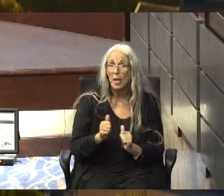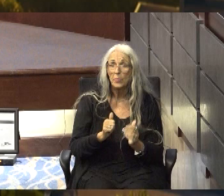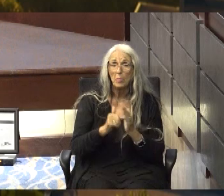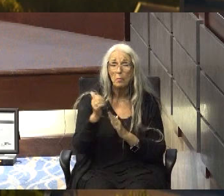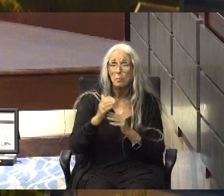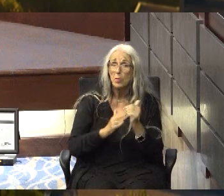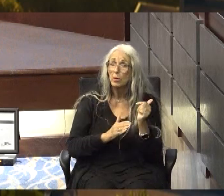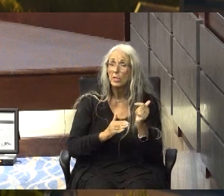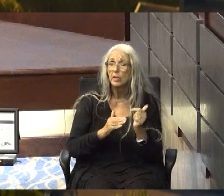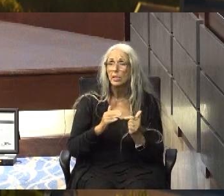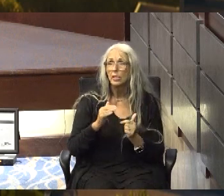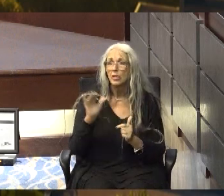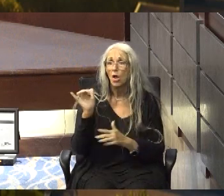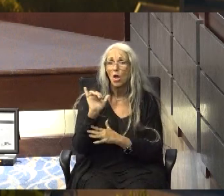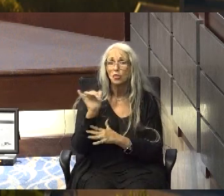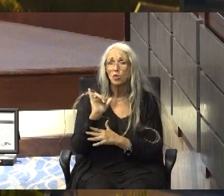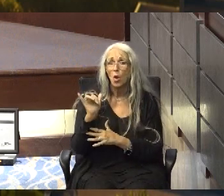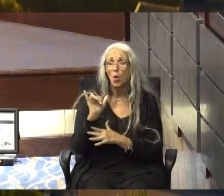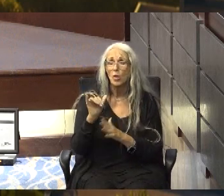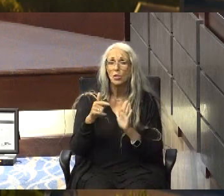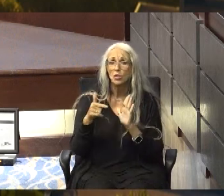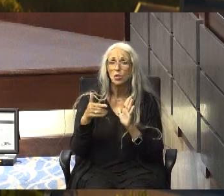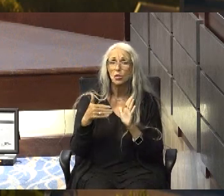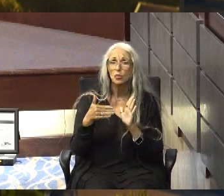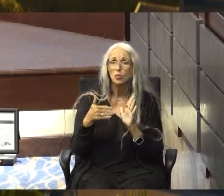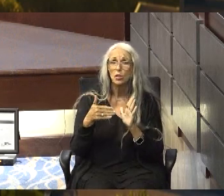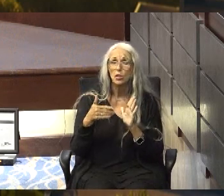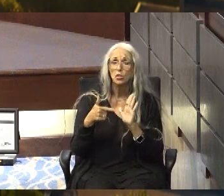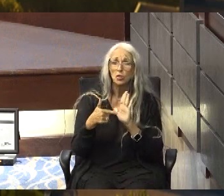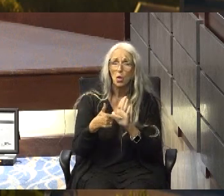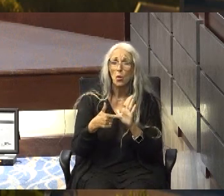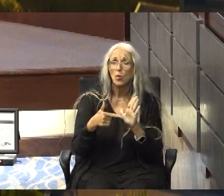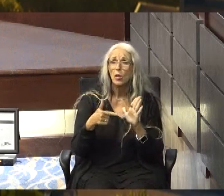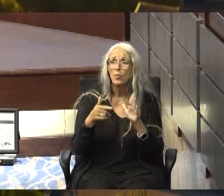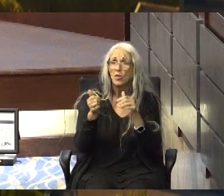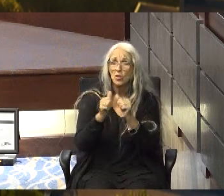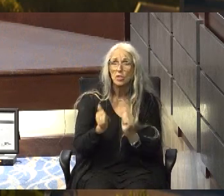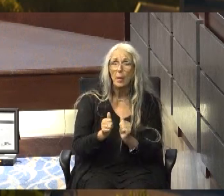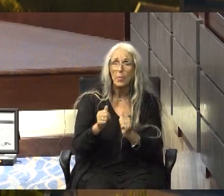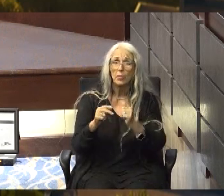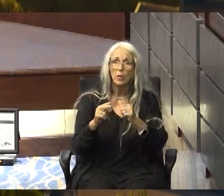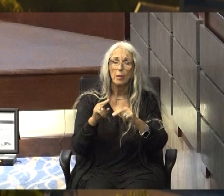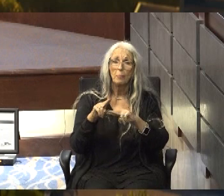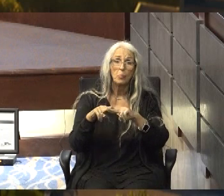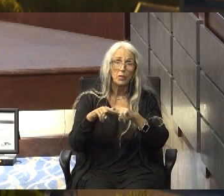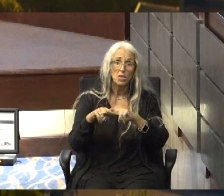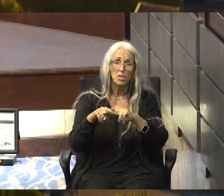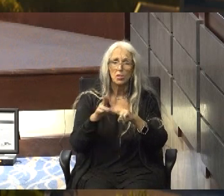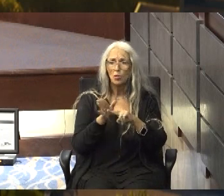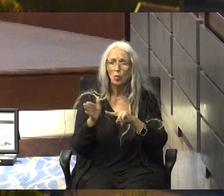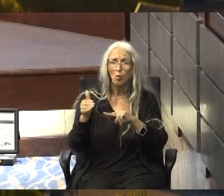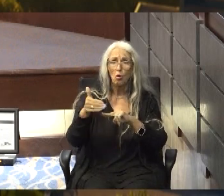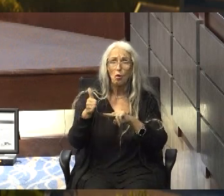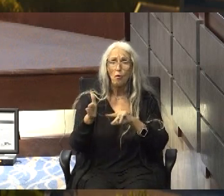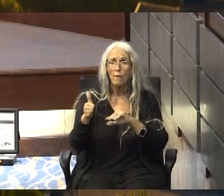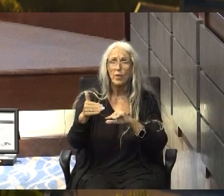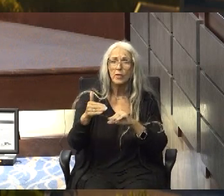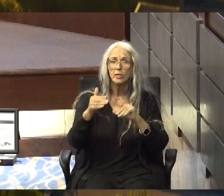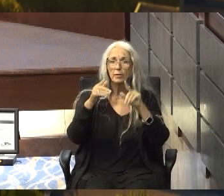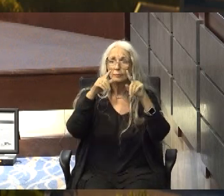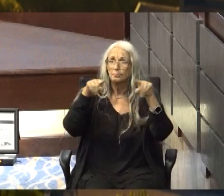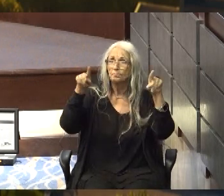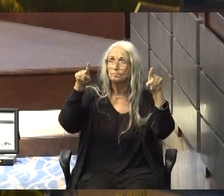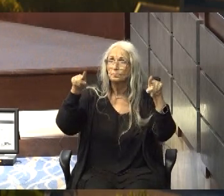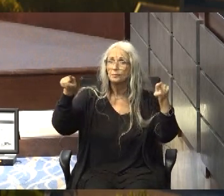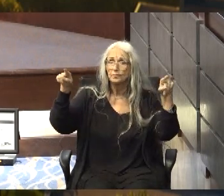intended to also reflect the shape of the bridges, so the curves of the suspension bridge, or then the